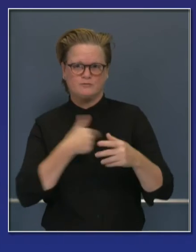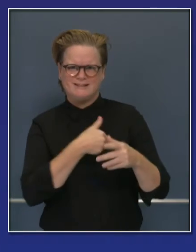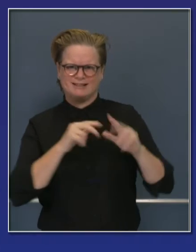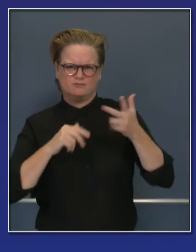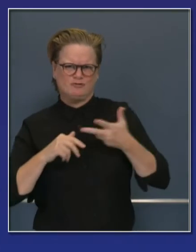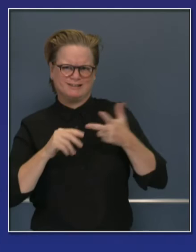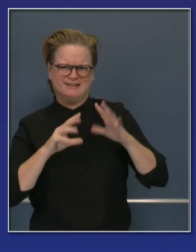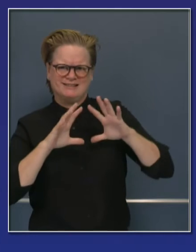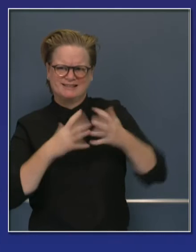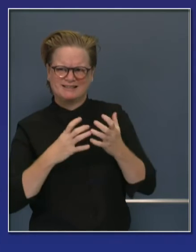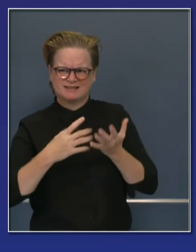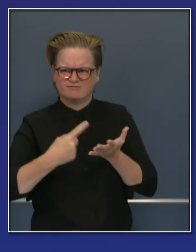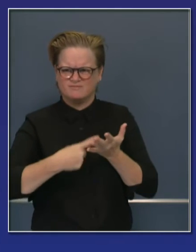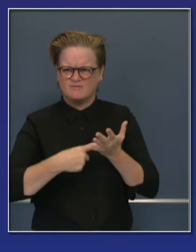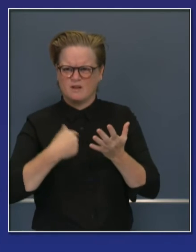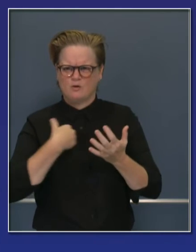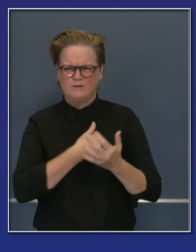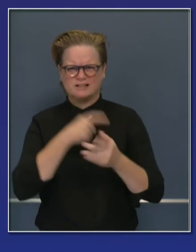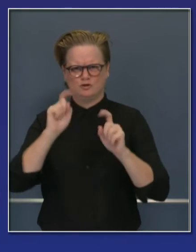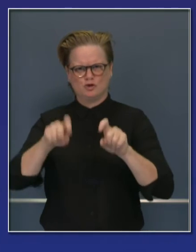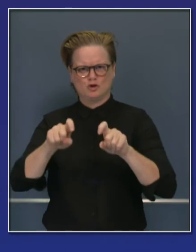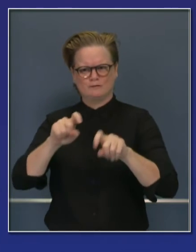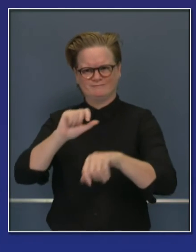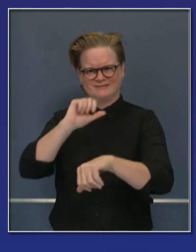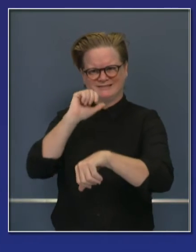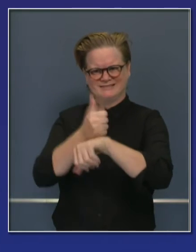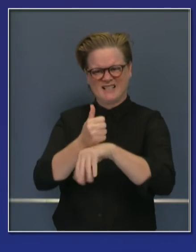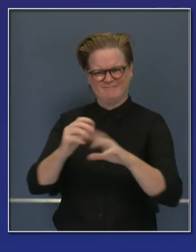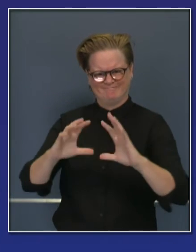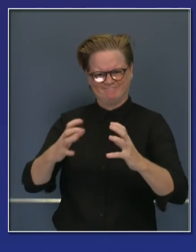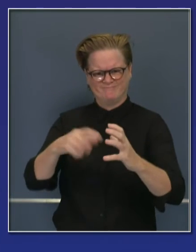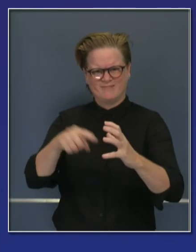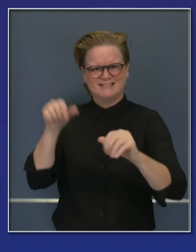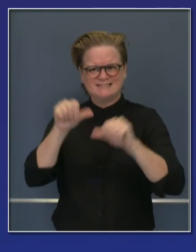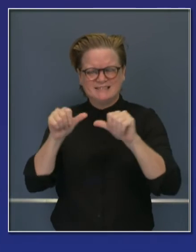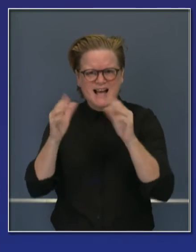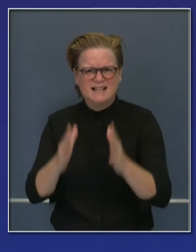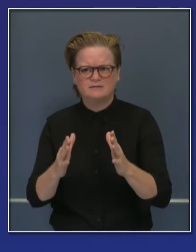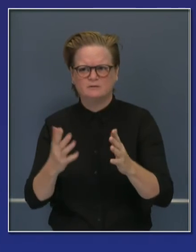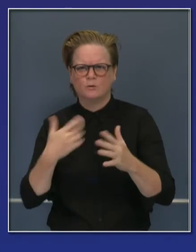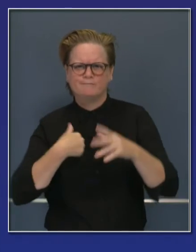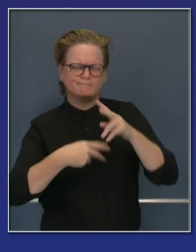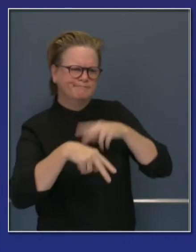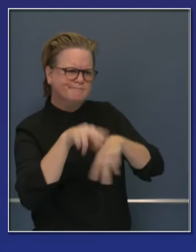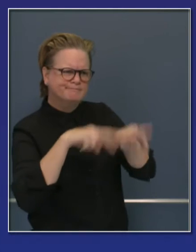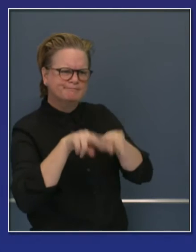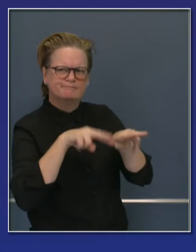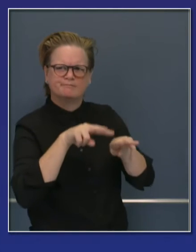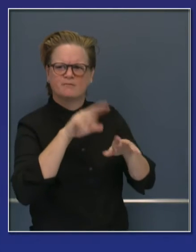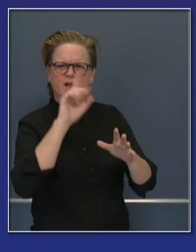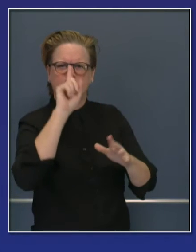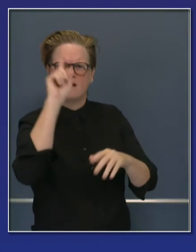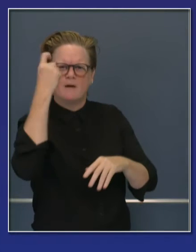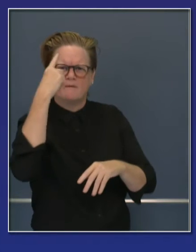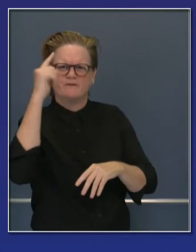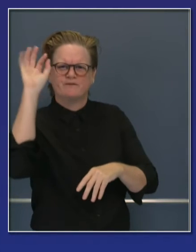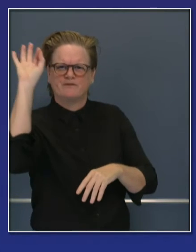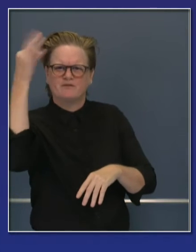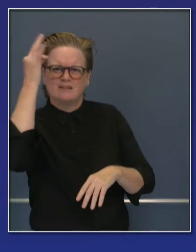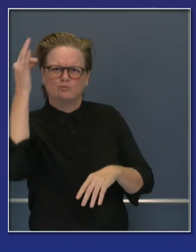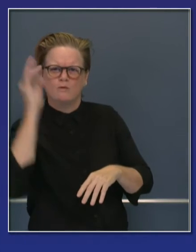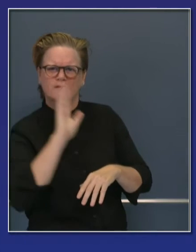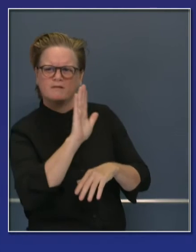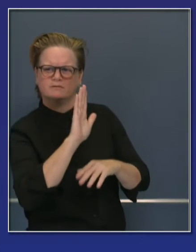review working group has been working hard, and I'll let you know what they've been up to in a moment. We also created this drafting guidelines work group, which